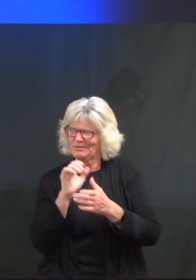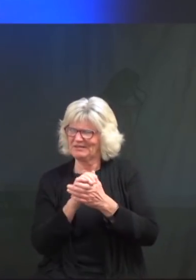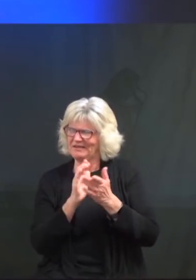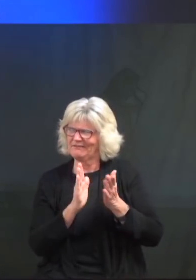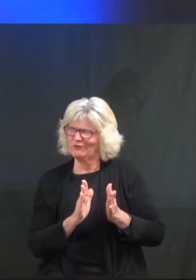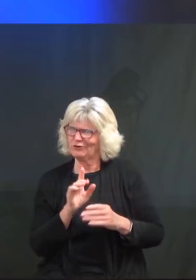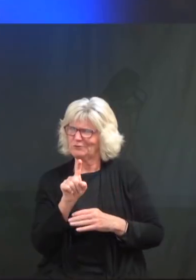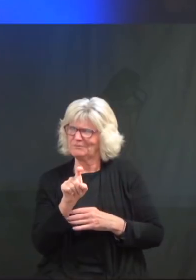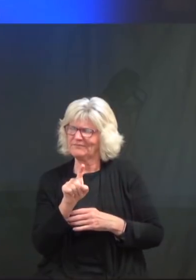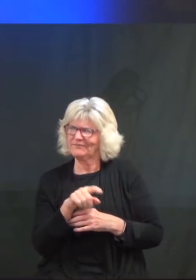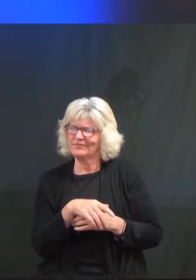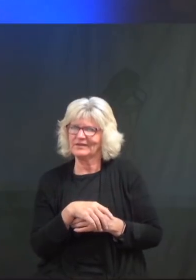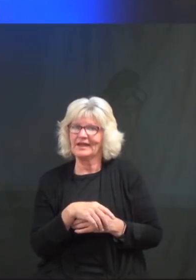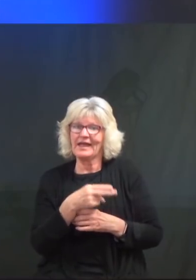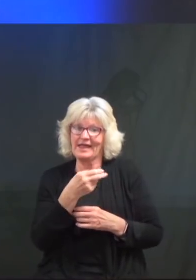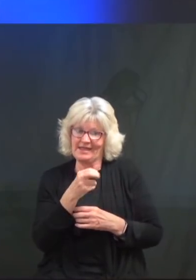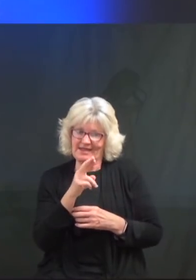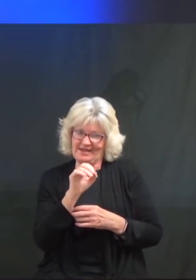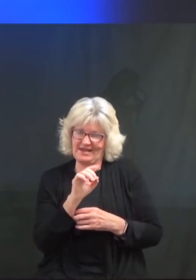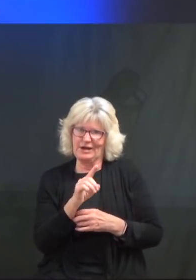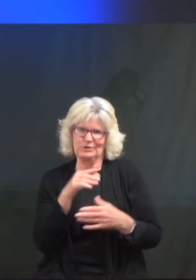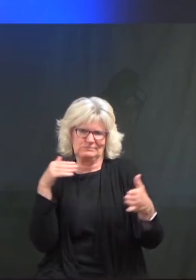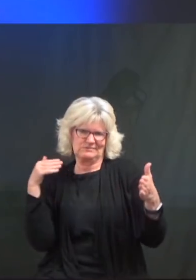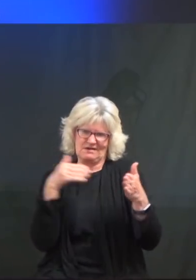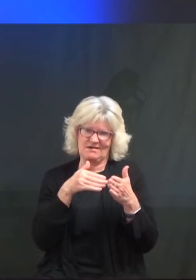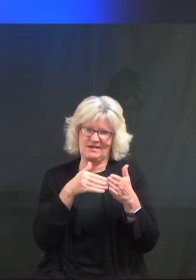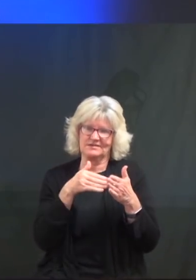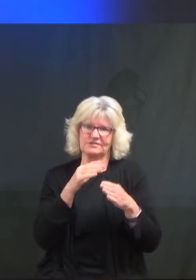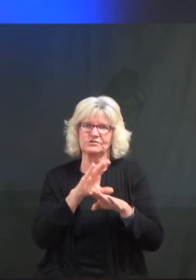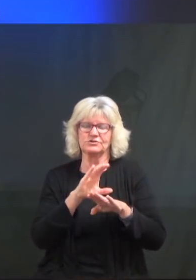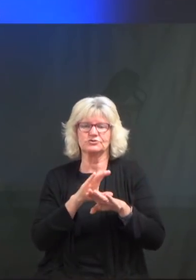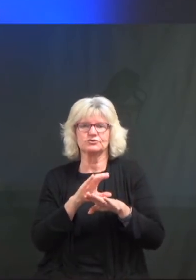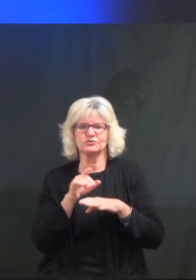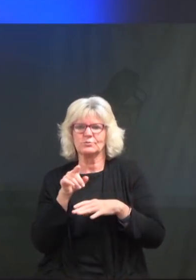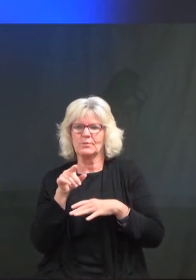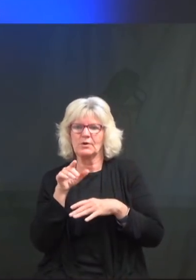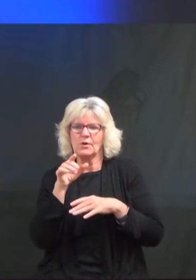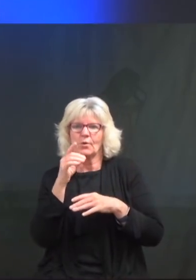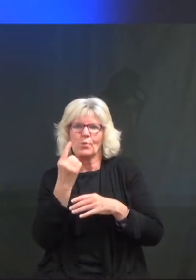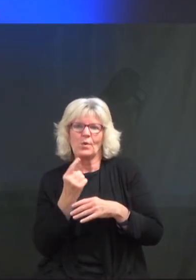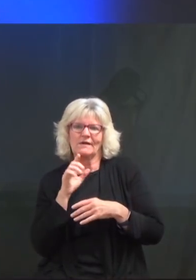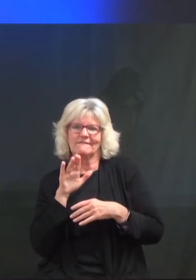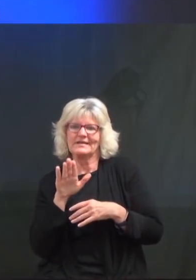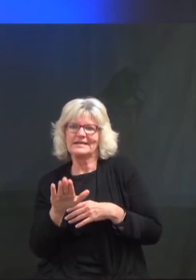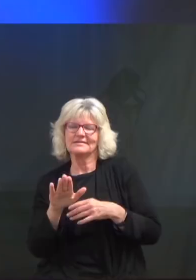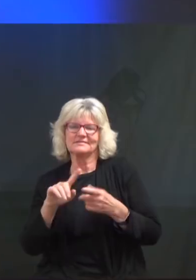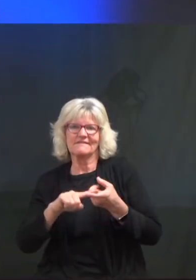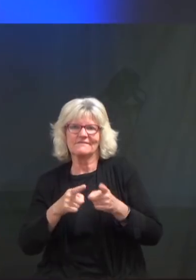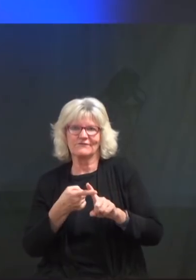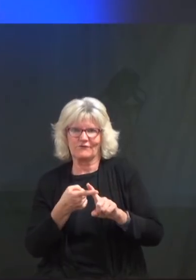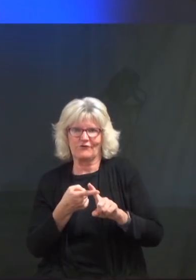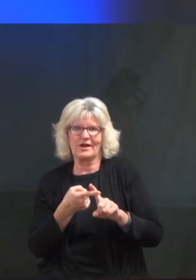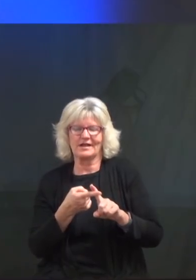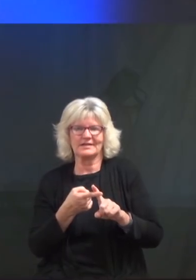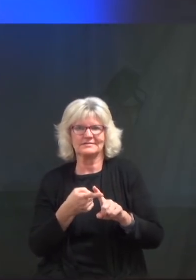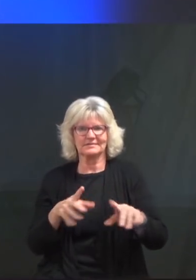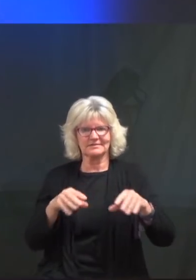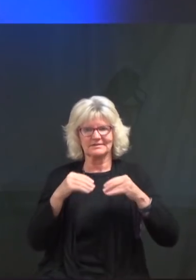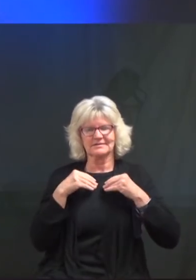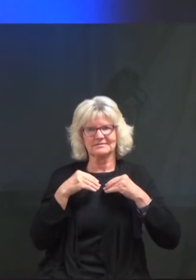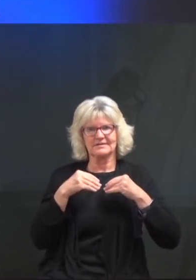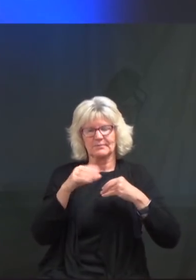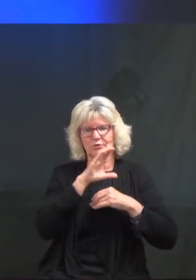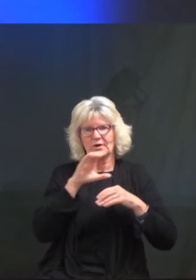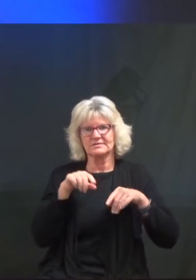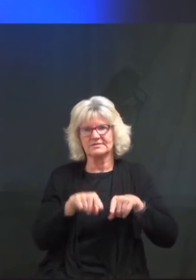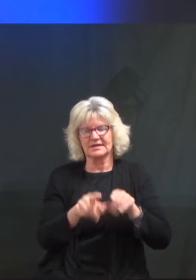Herod worked pretty hard against the church, but now one of his lifelong friends comes to know Jesus Christ as Savior and is a